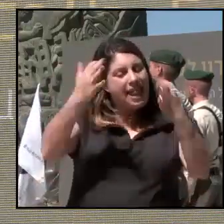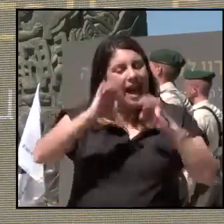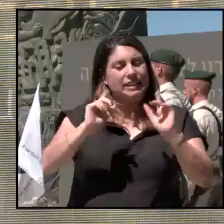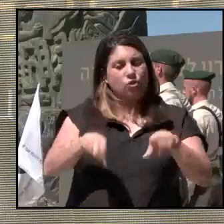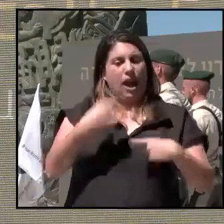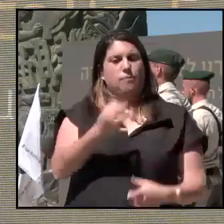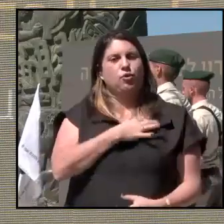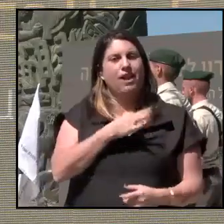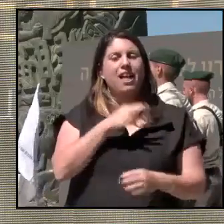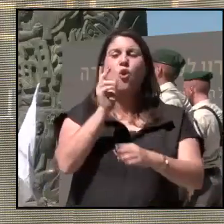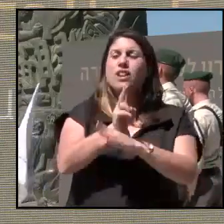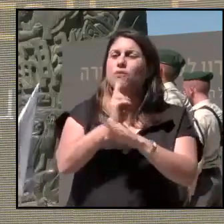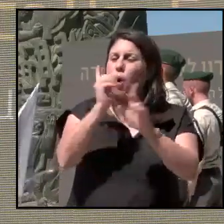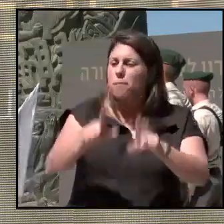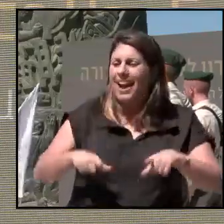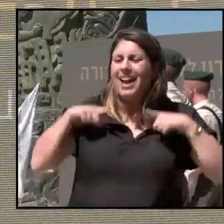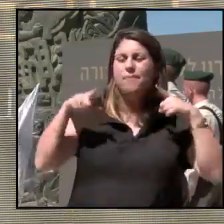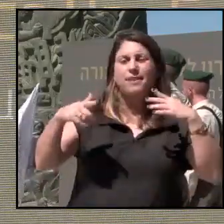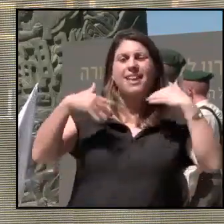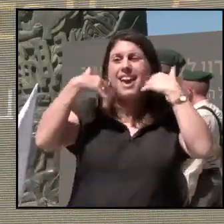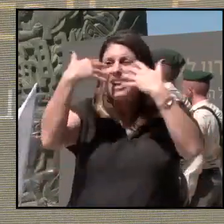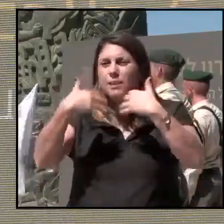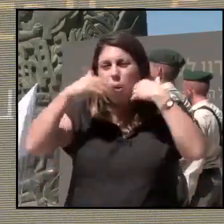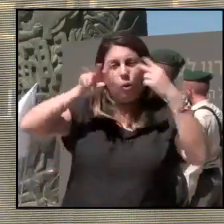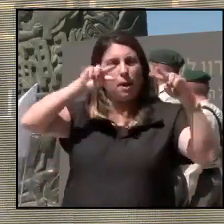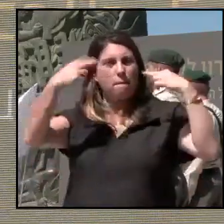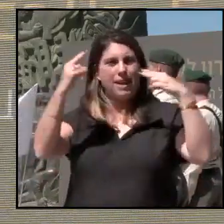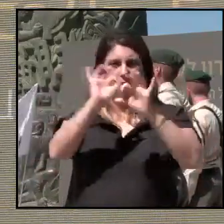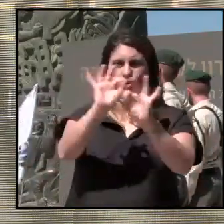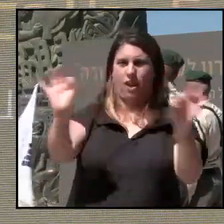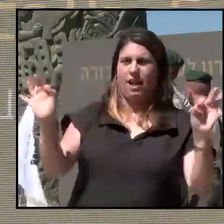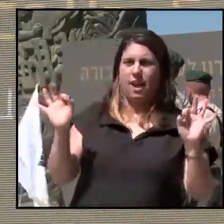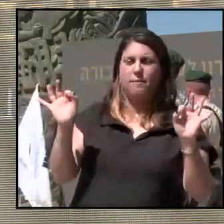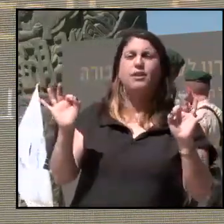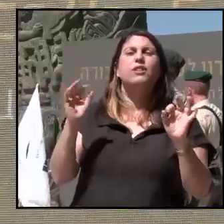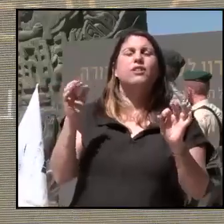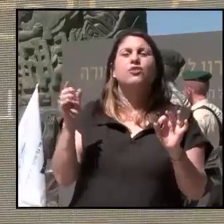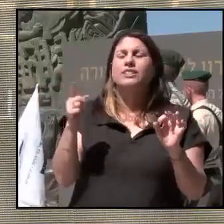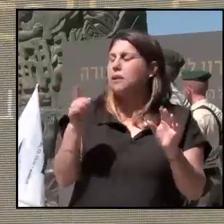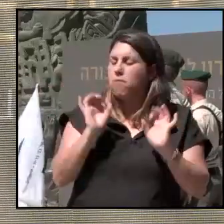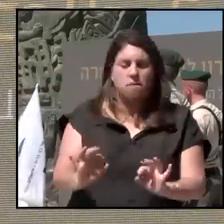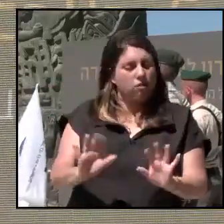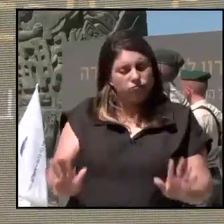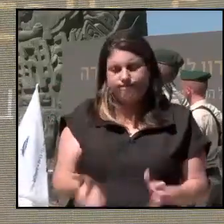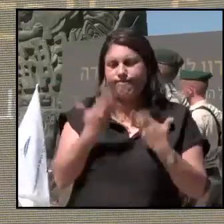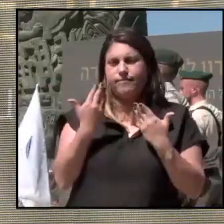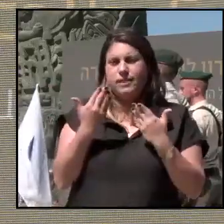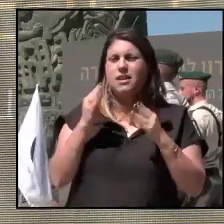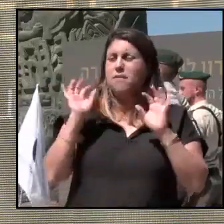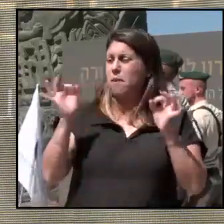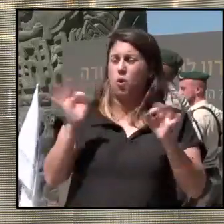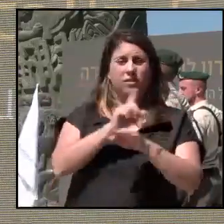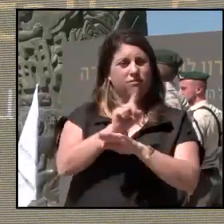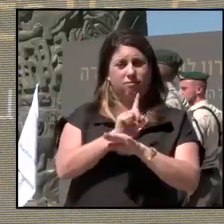to keeping alive all aspects of the story of the Holocaust is ever more urgent, especially as time